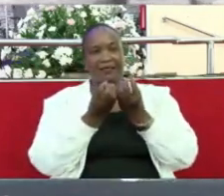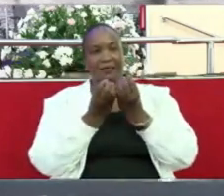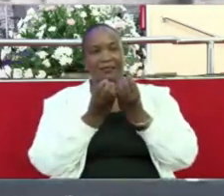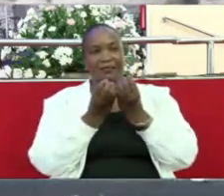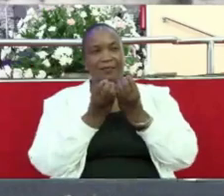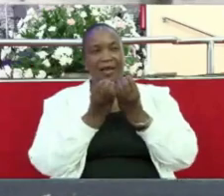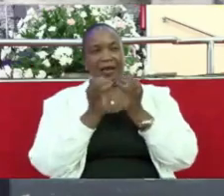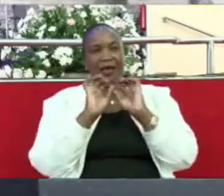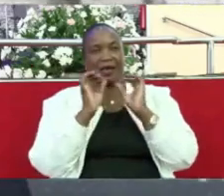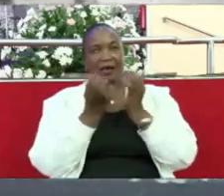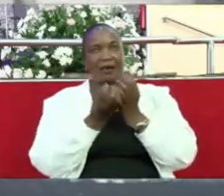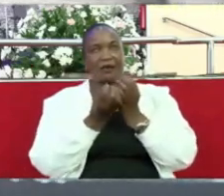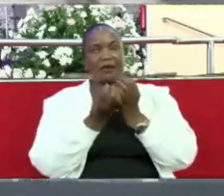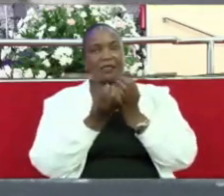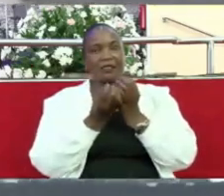hand.